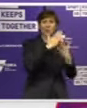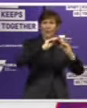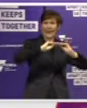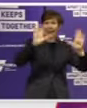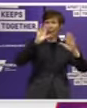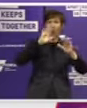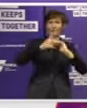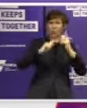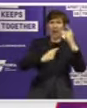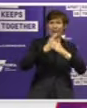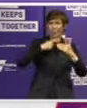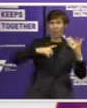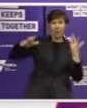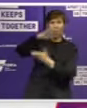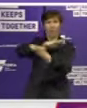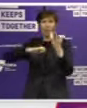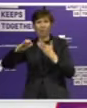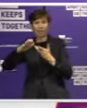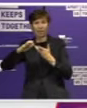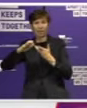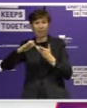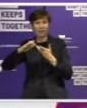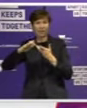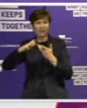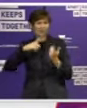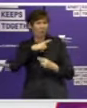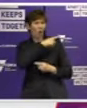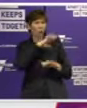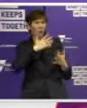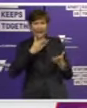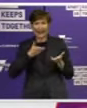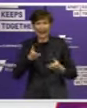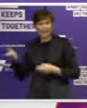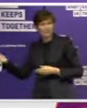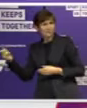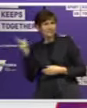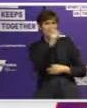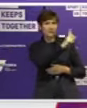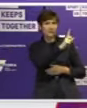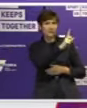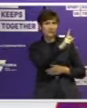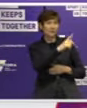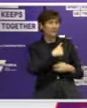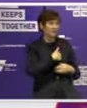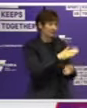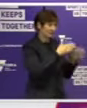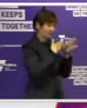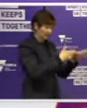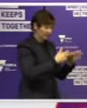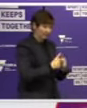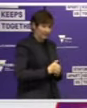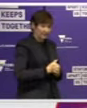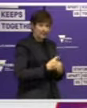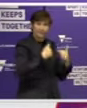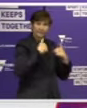the inquiry seeks evidence from and the nature of any requests they make is entirely a matter for them. Entirely a